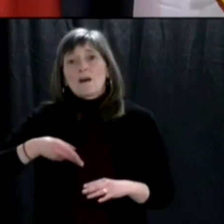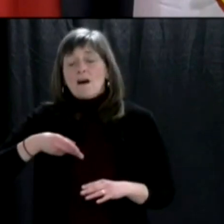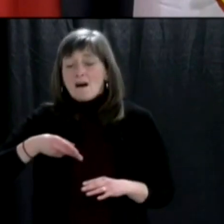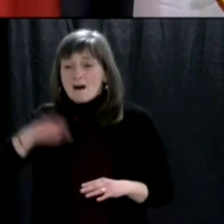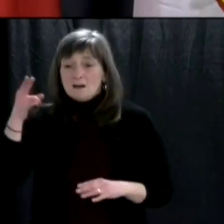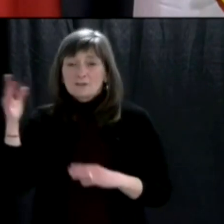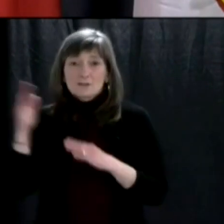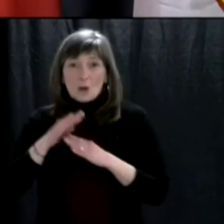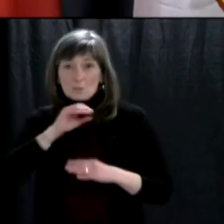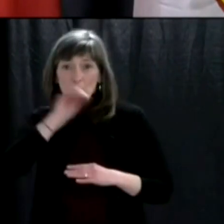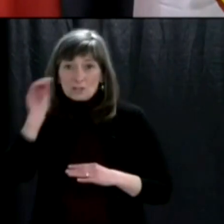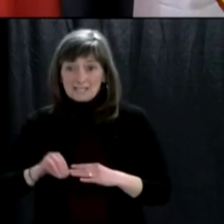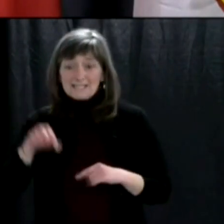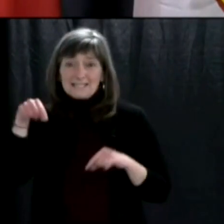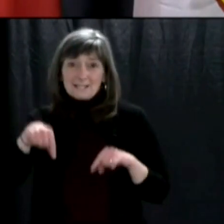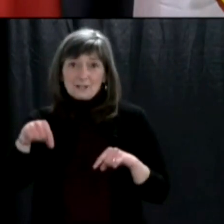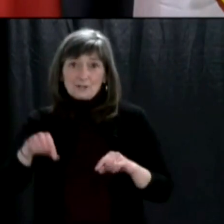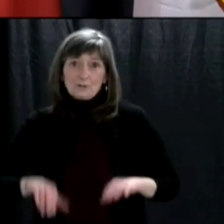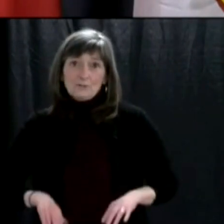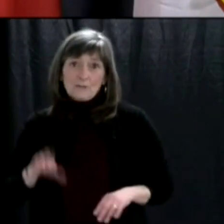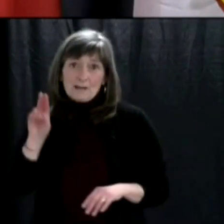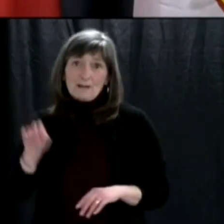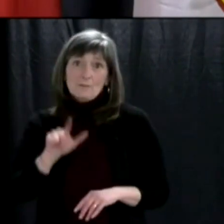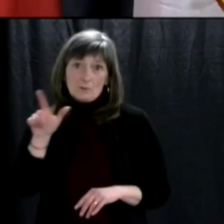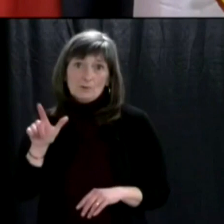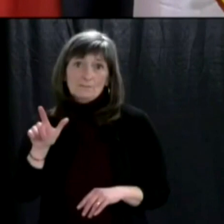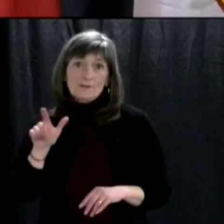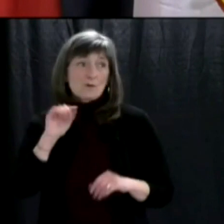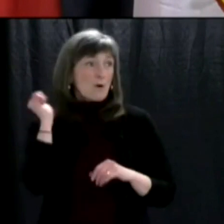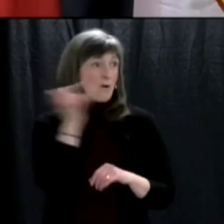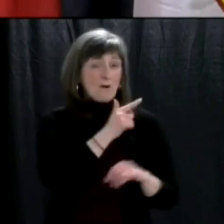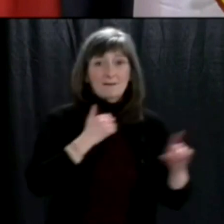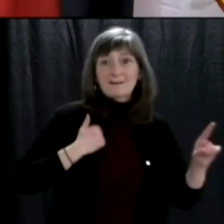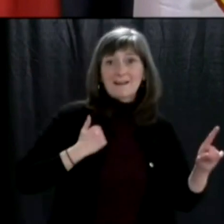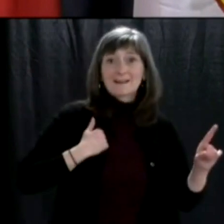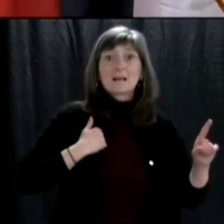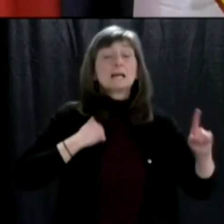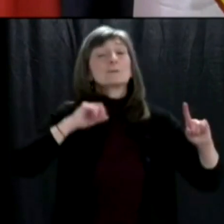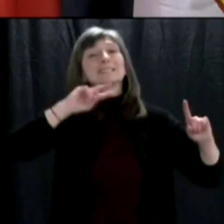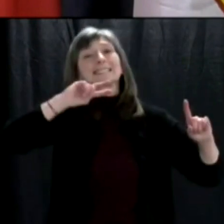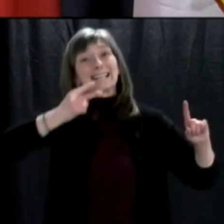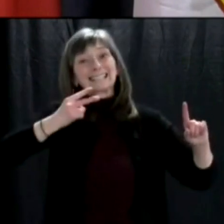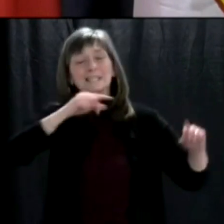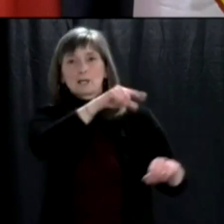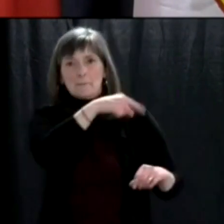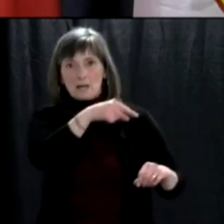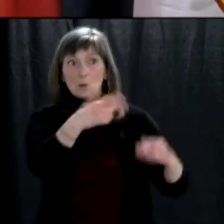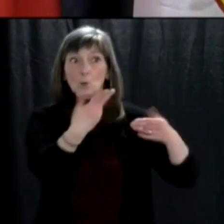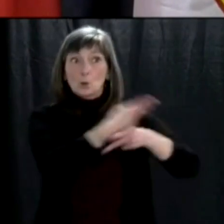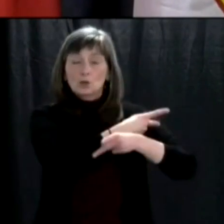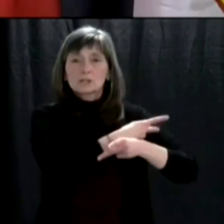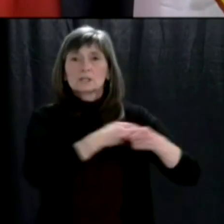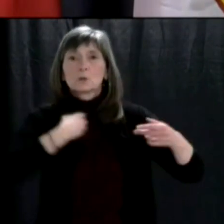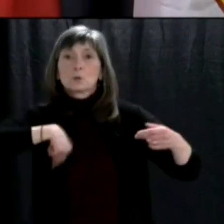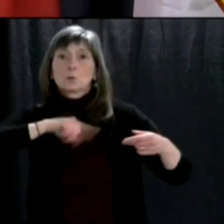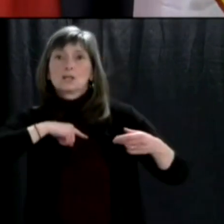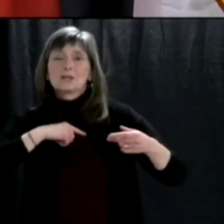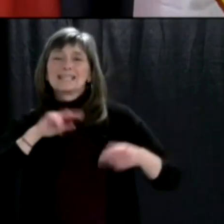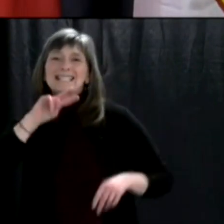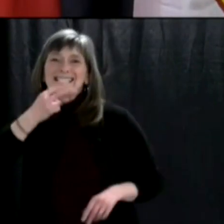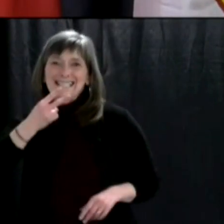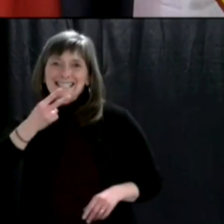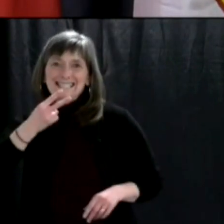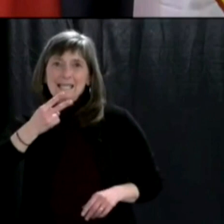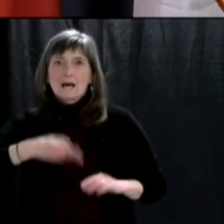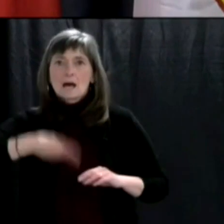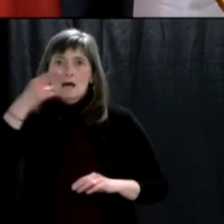cases in the country in Newfoundland and Labrador, next only to Quebec. This is the highest